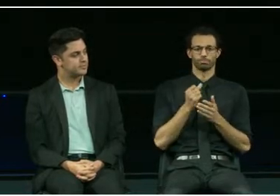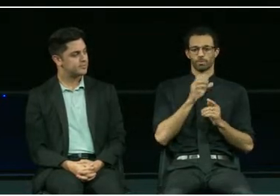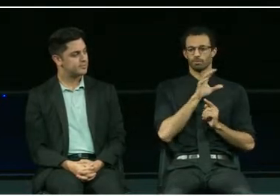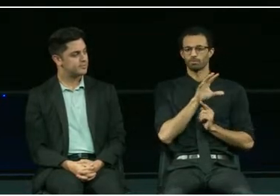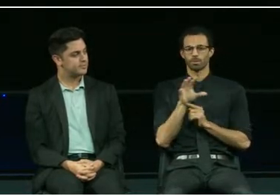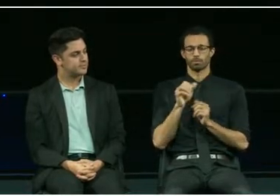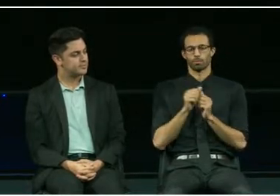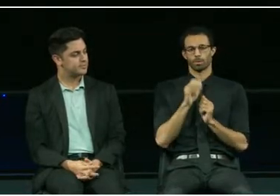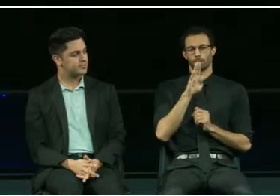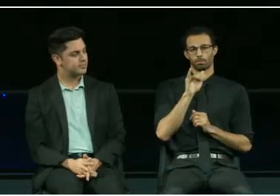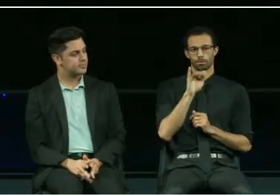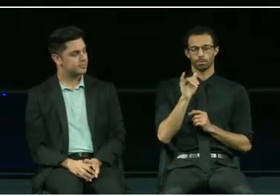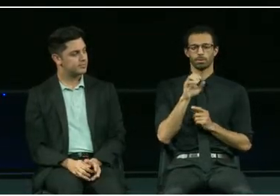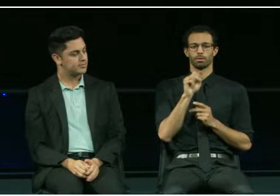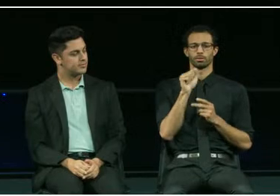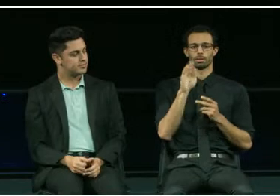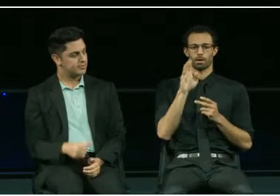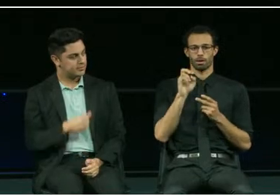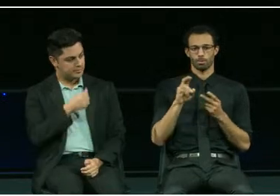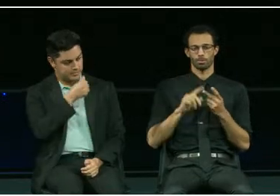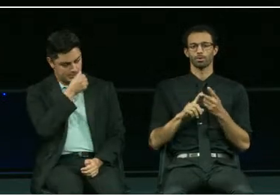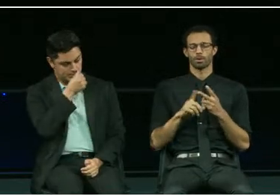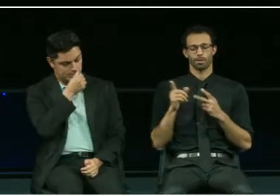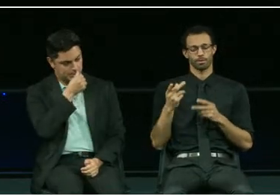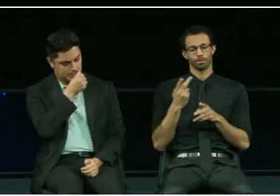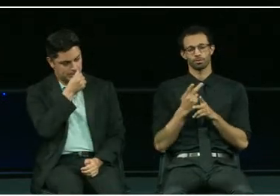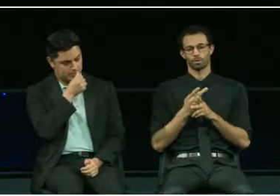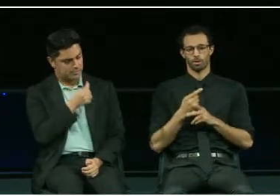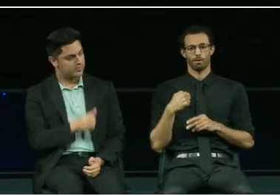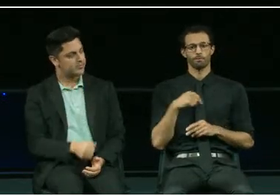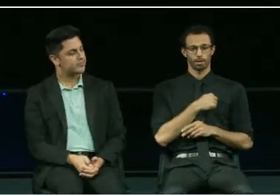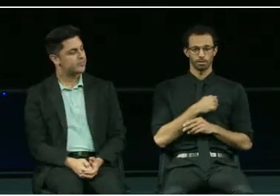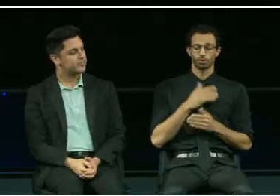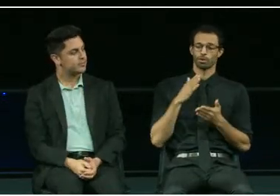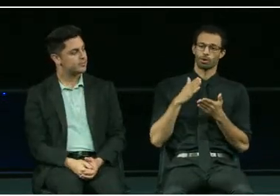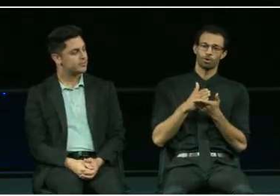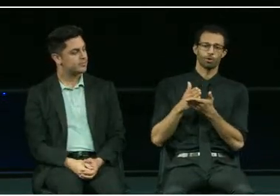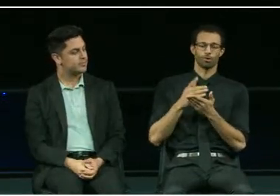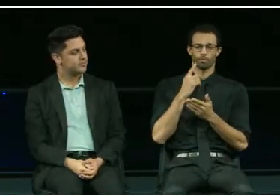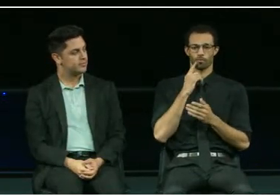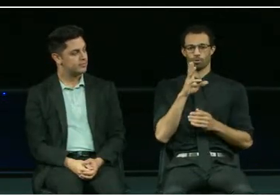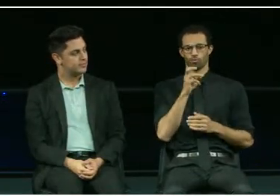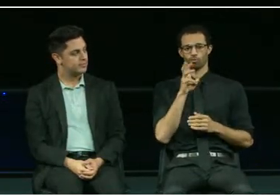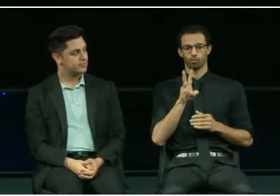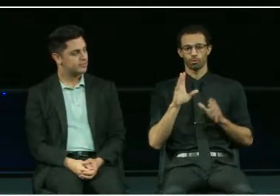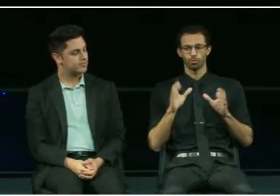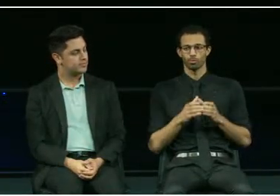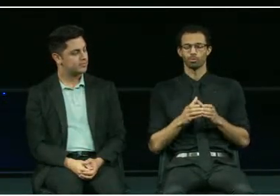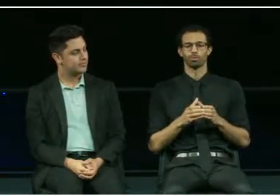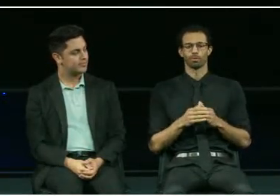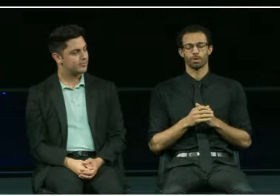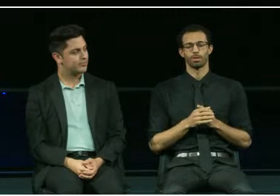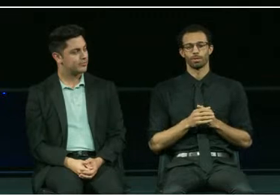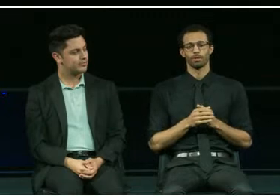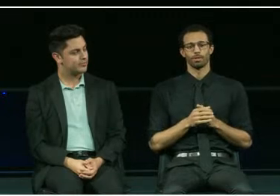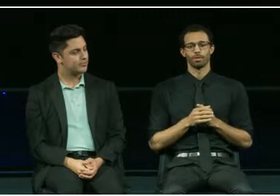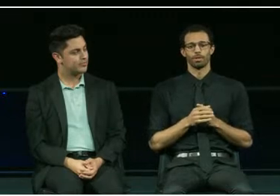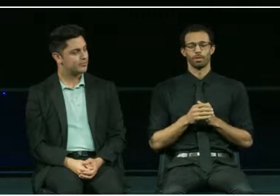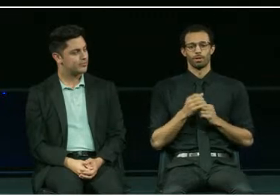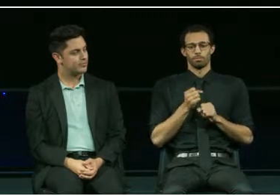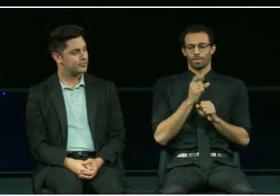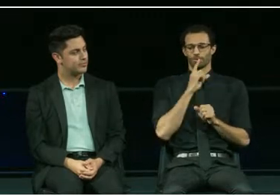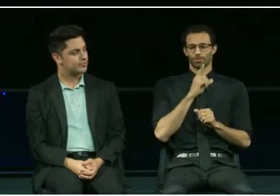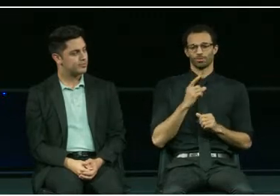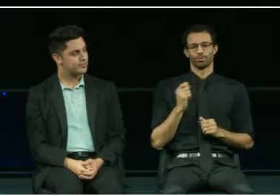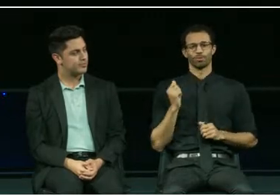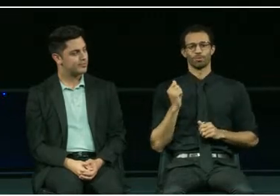and Saber, and they took care of us and cooked for our crew and made sure we